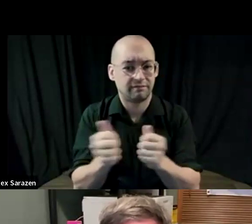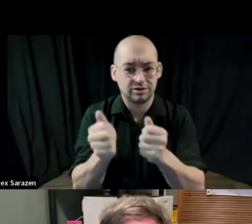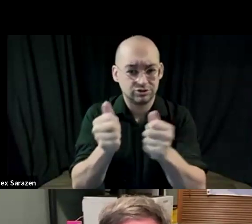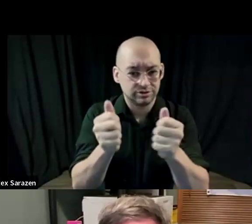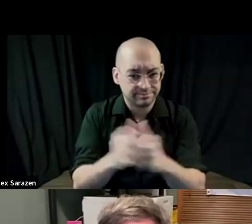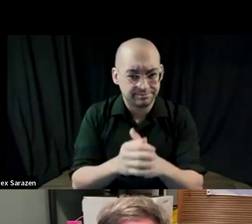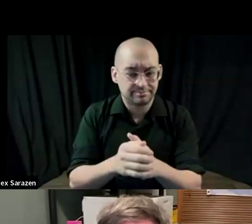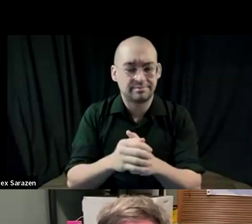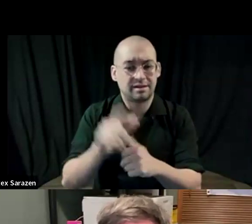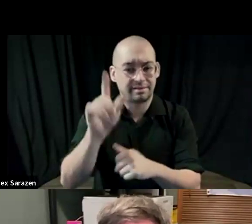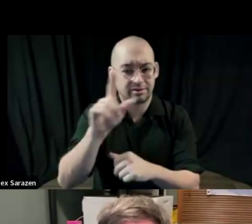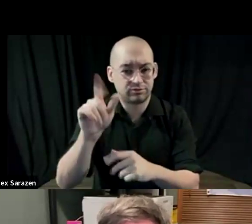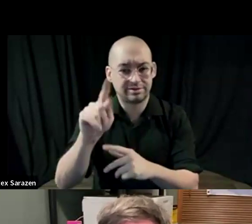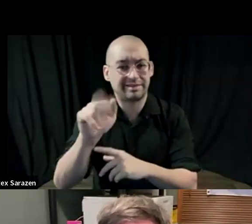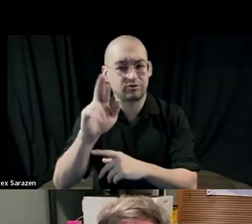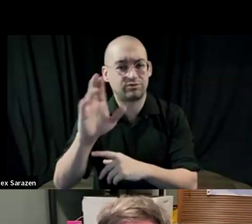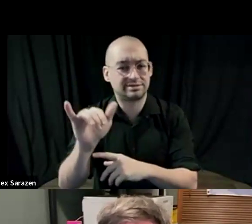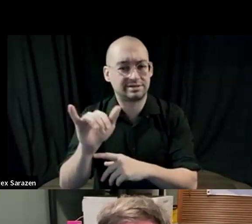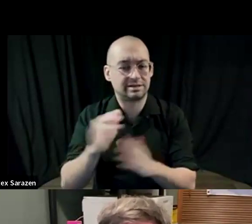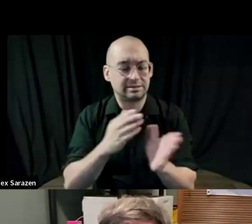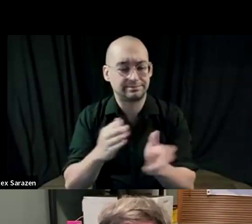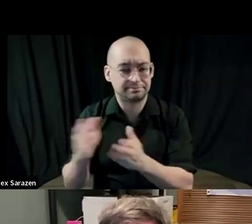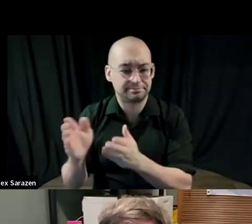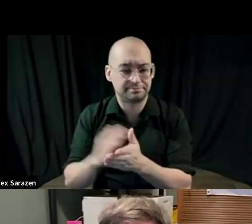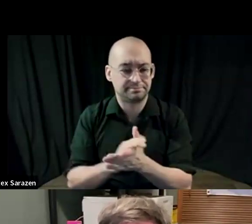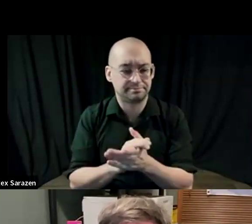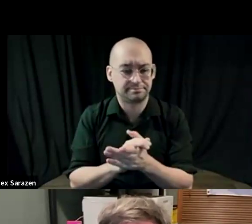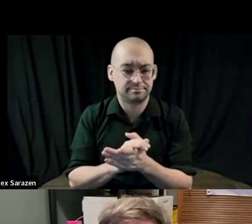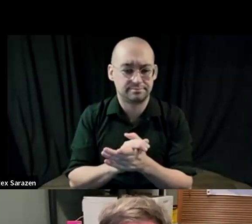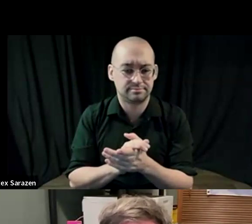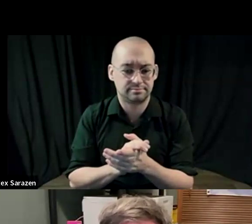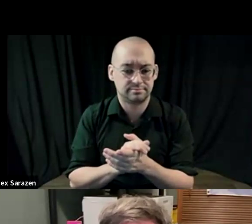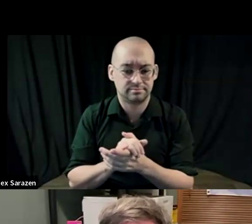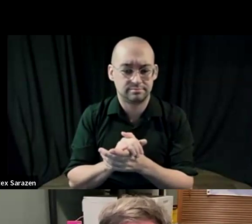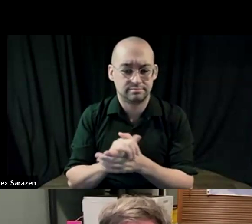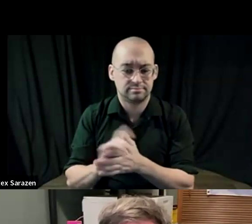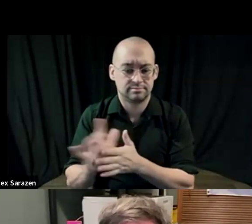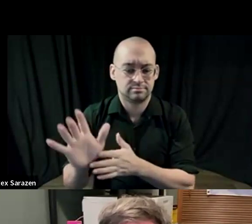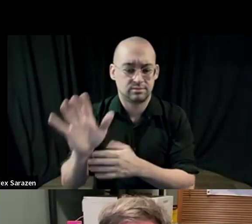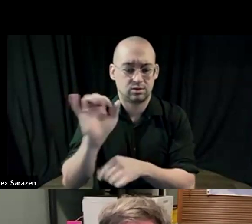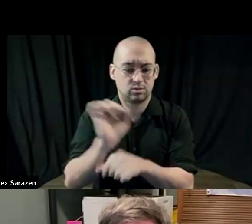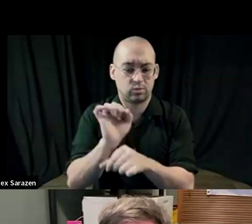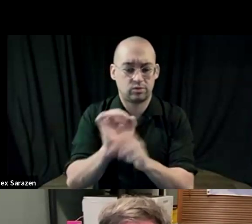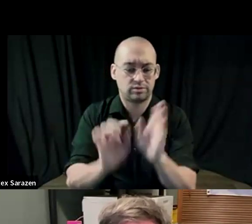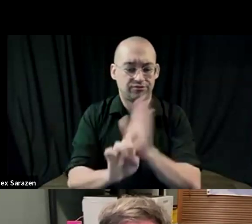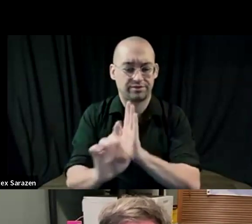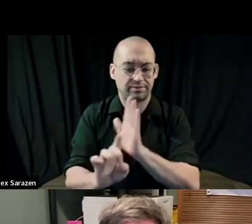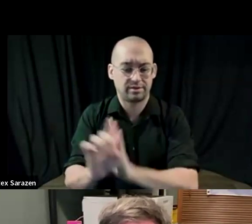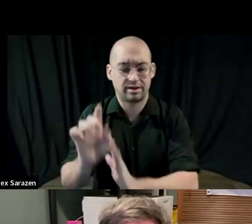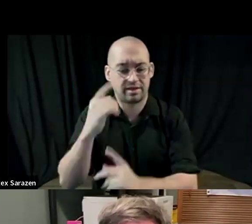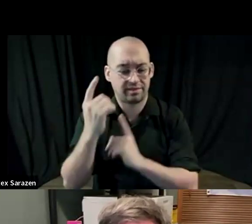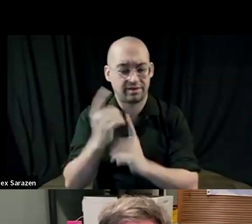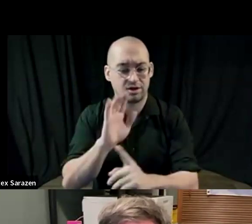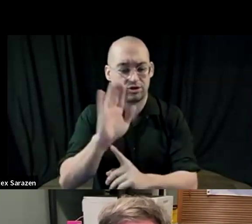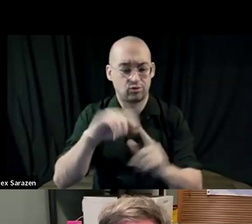literacy training, targeted device distribution, and workforce development. I would think that your entity might